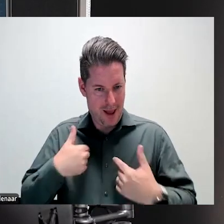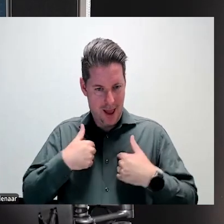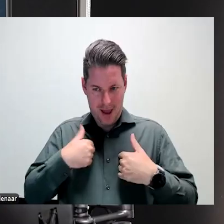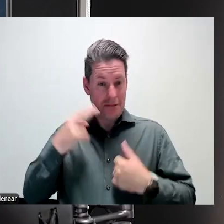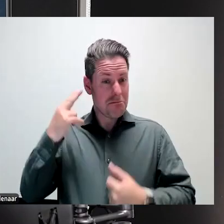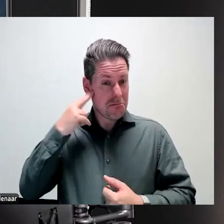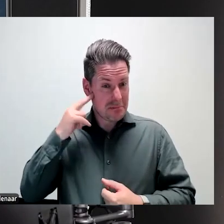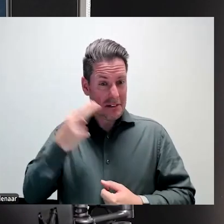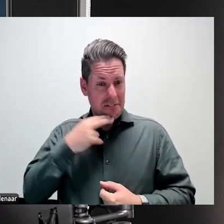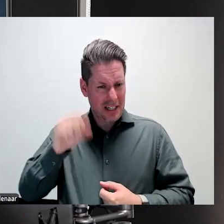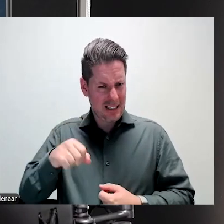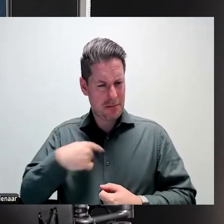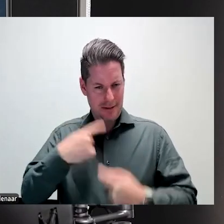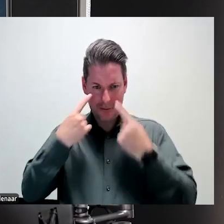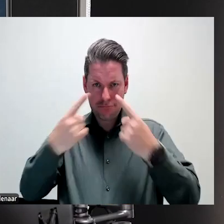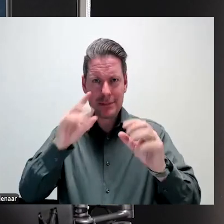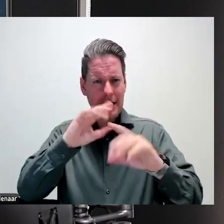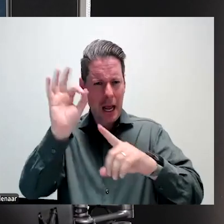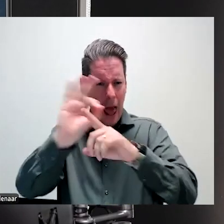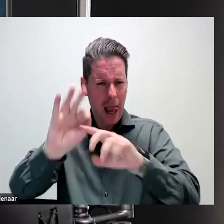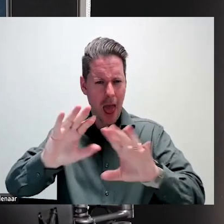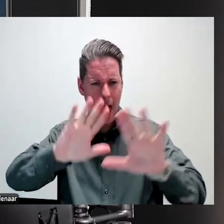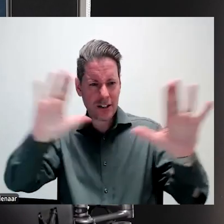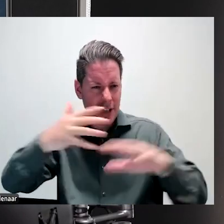listening to you yesterday whether um